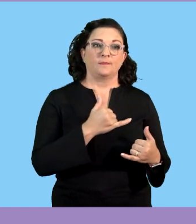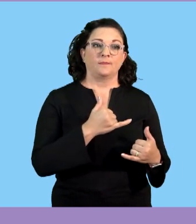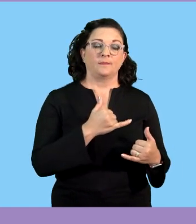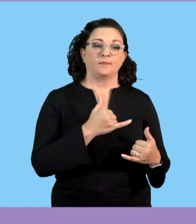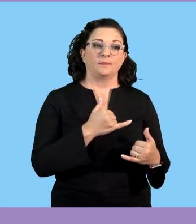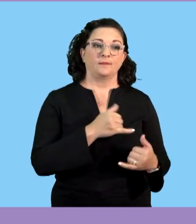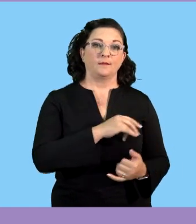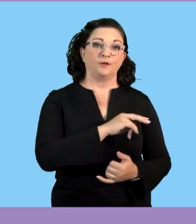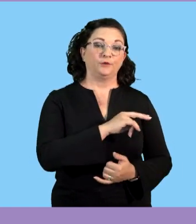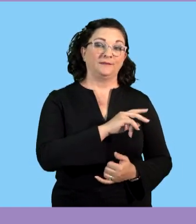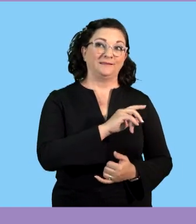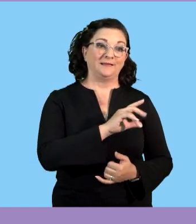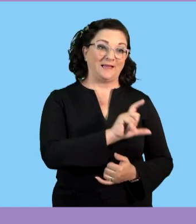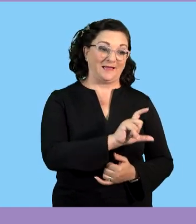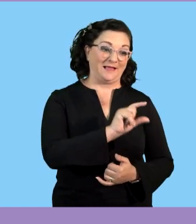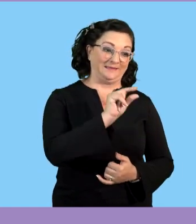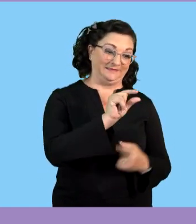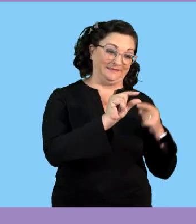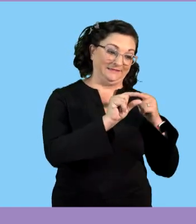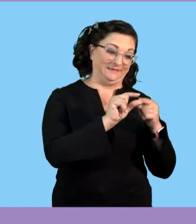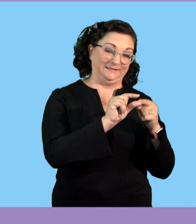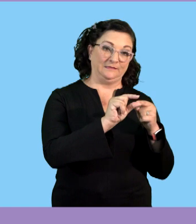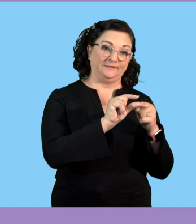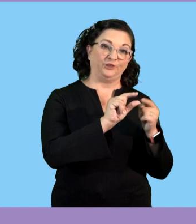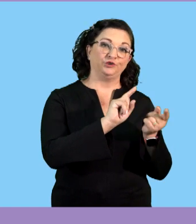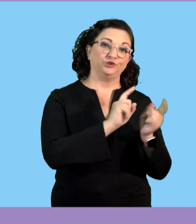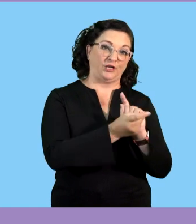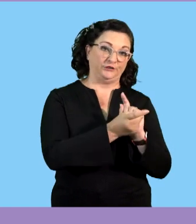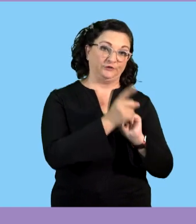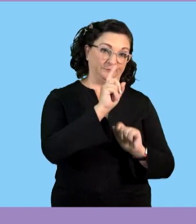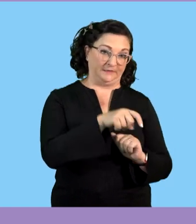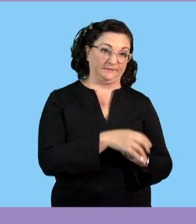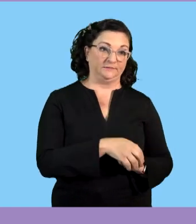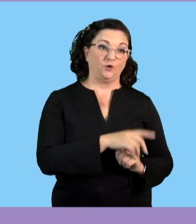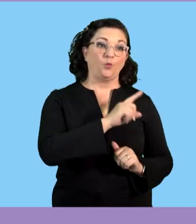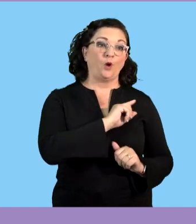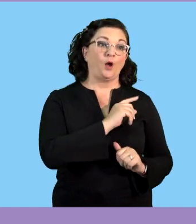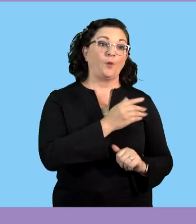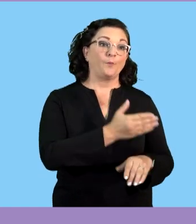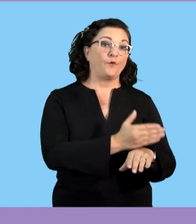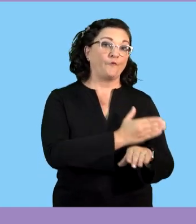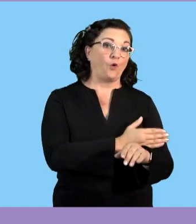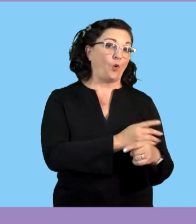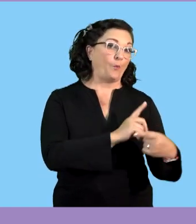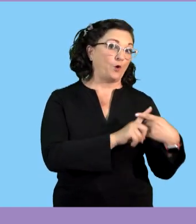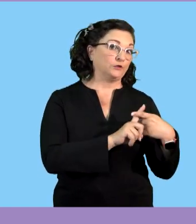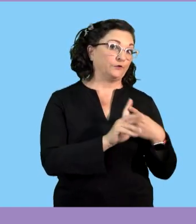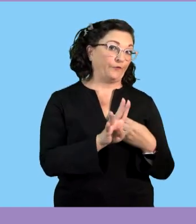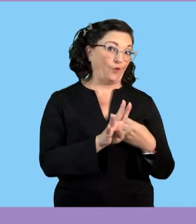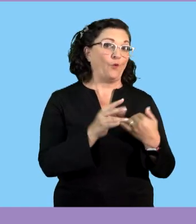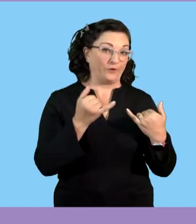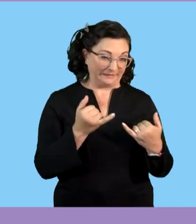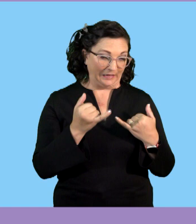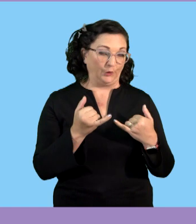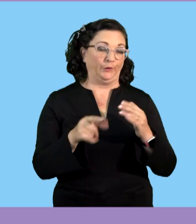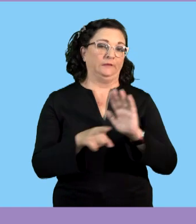become a numerator. But remember now, the exponent sign must change. The exponent was a positive